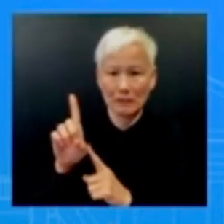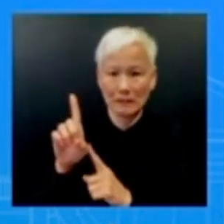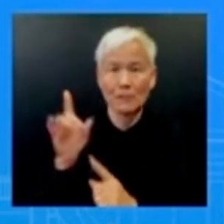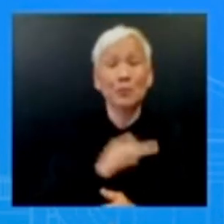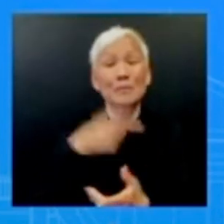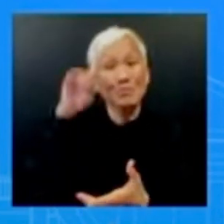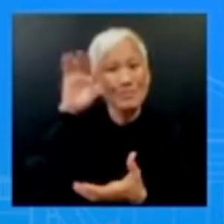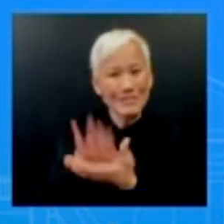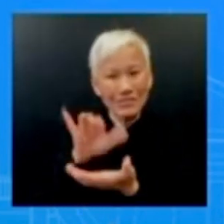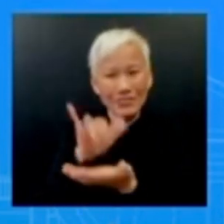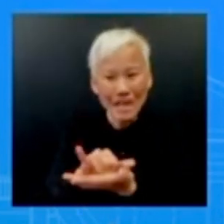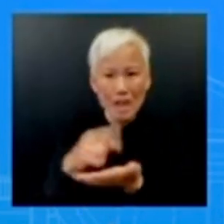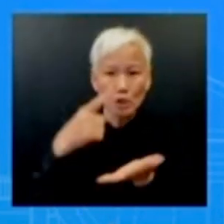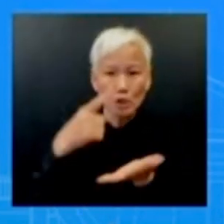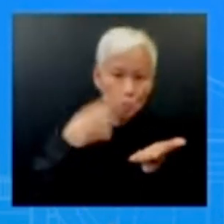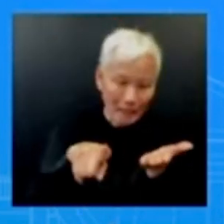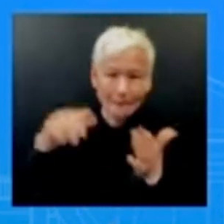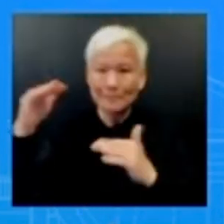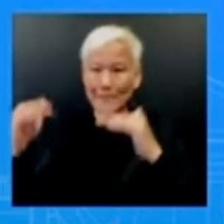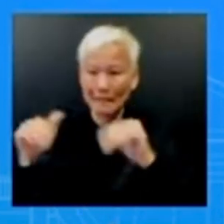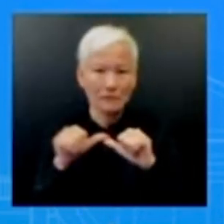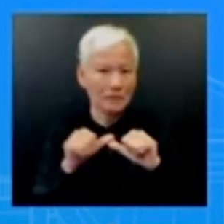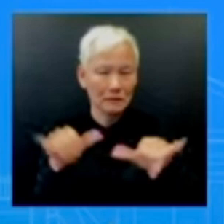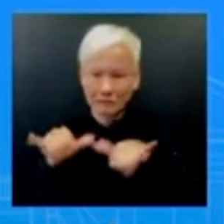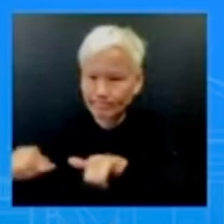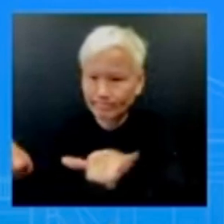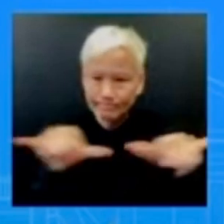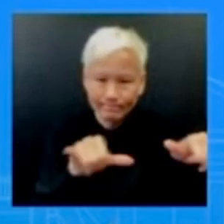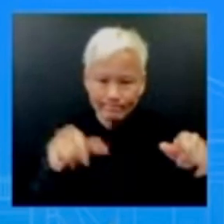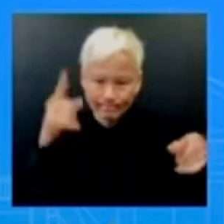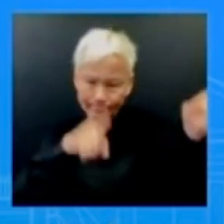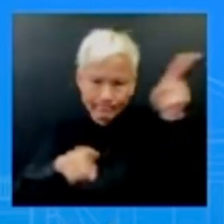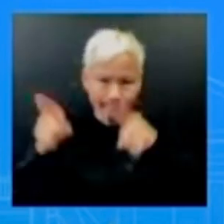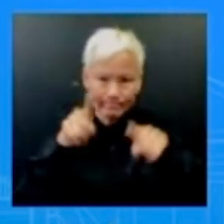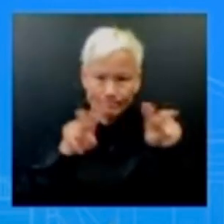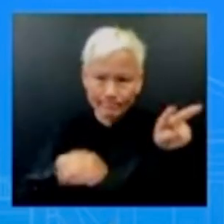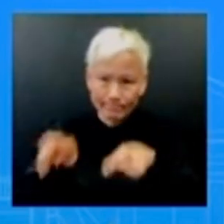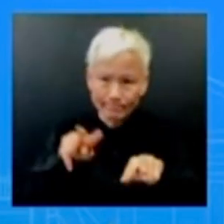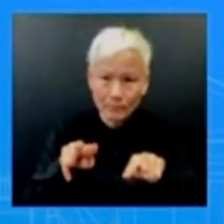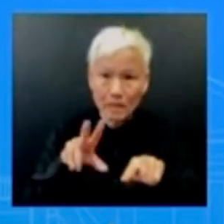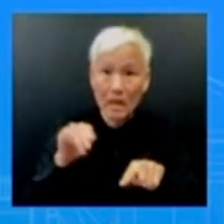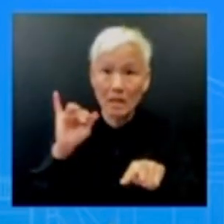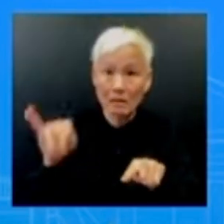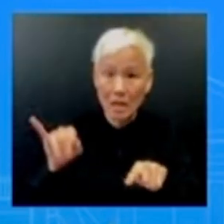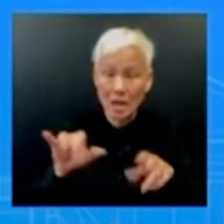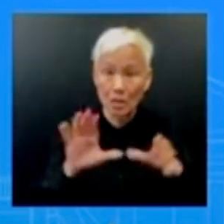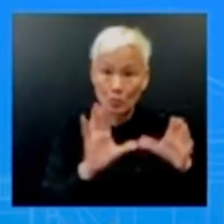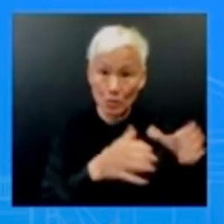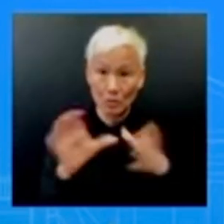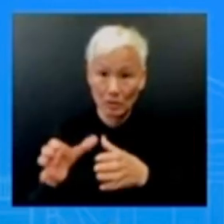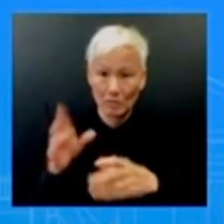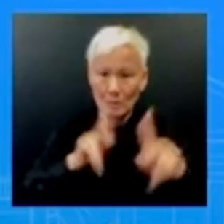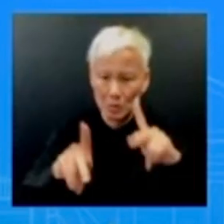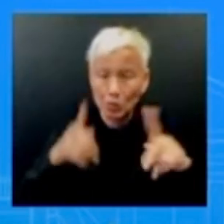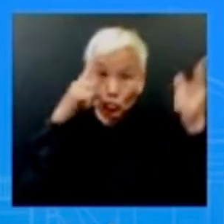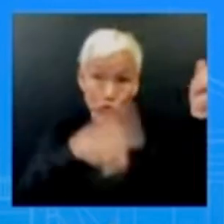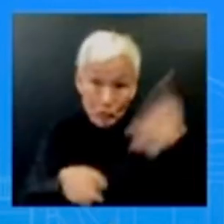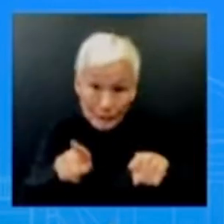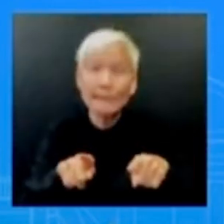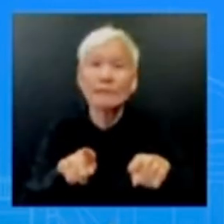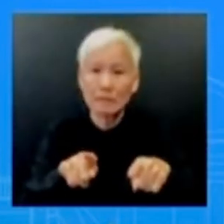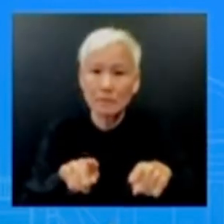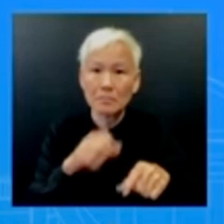in a consensus among the populace that to make these changes, whatever changes they are, to make them